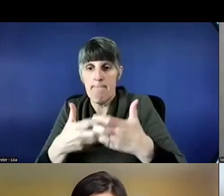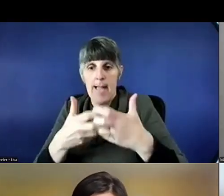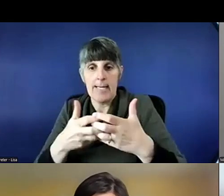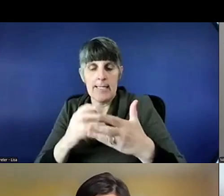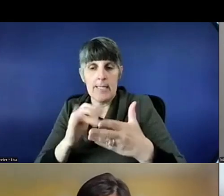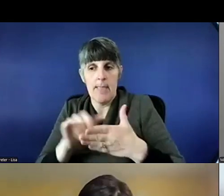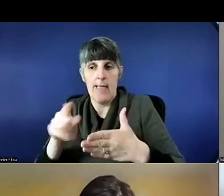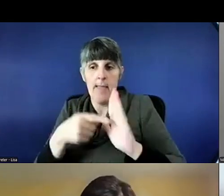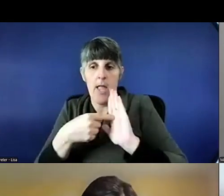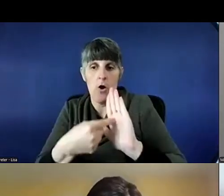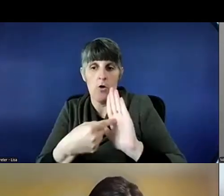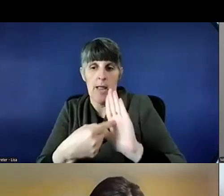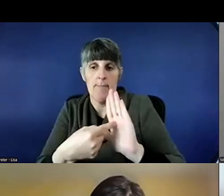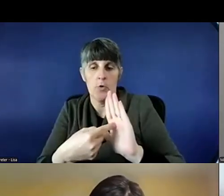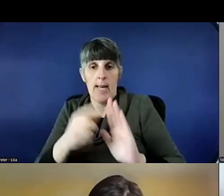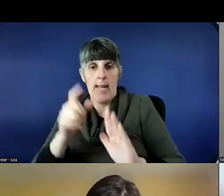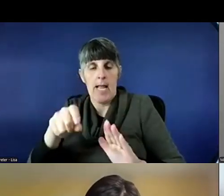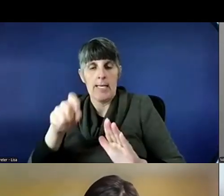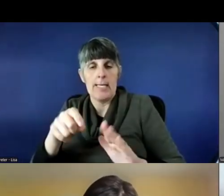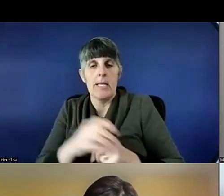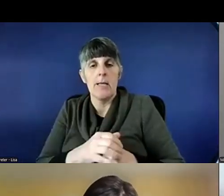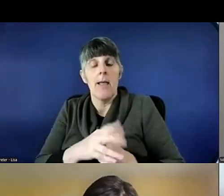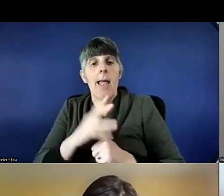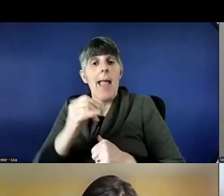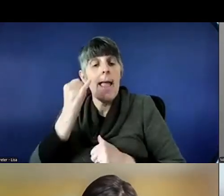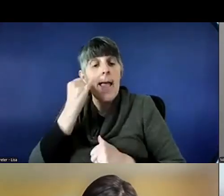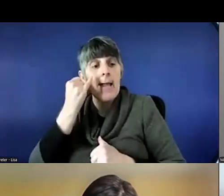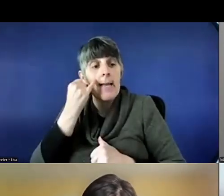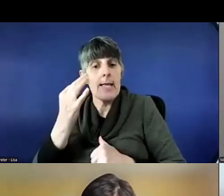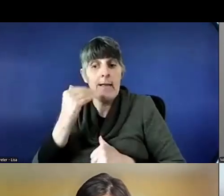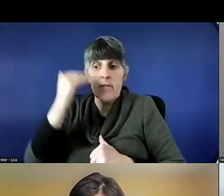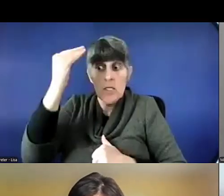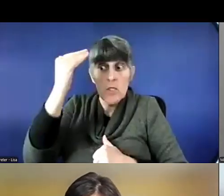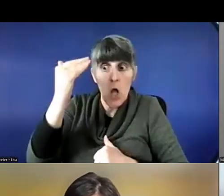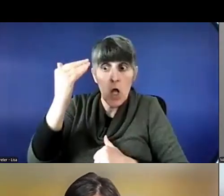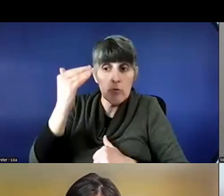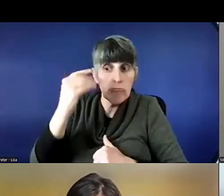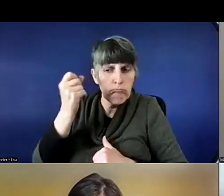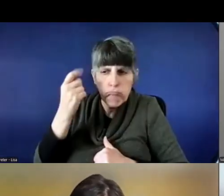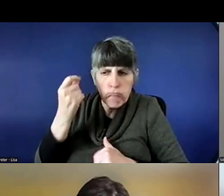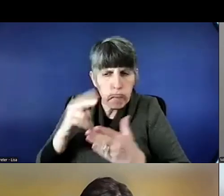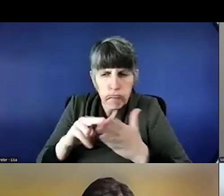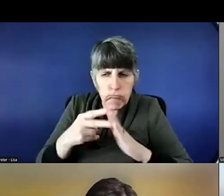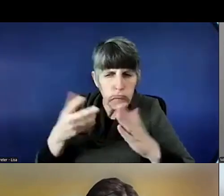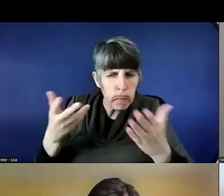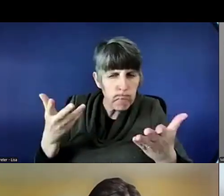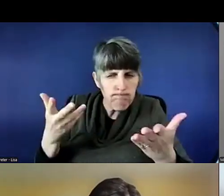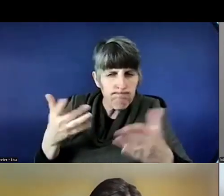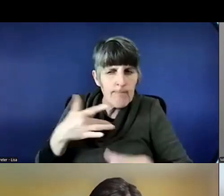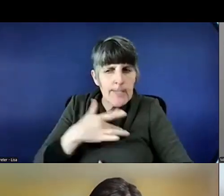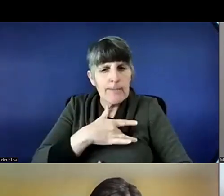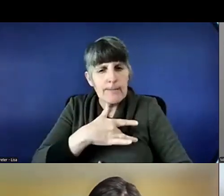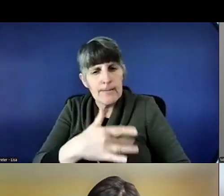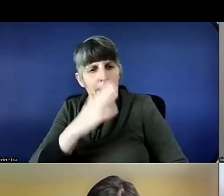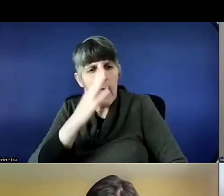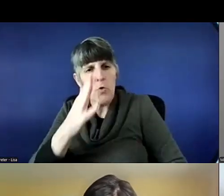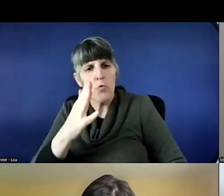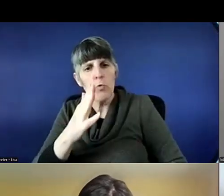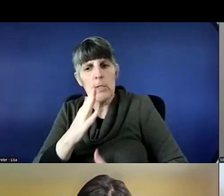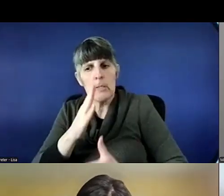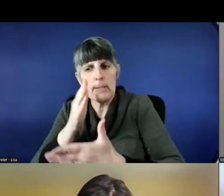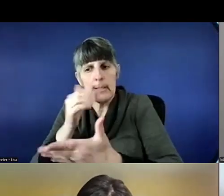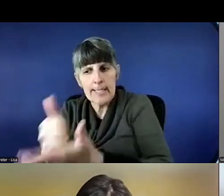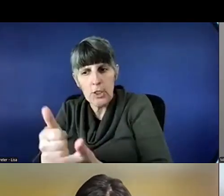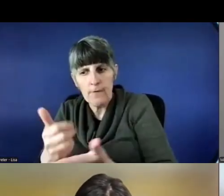they are demonstrating a need. And if the adults do not understand what that is, they typically will intervene